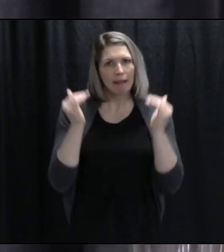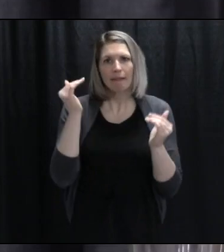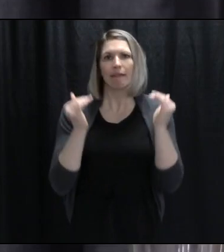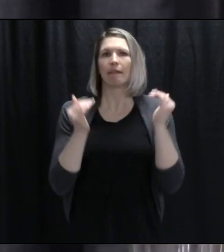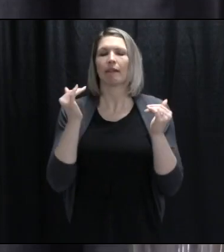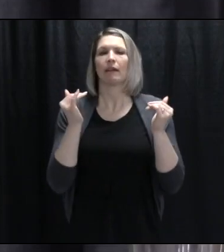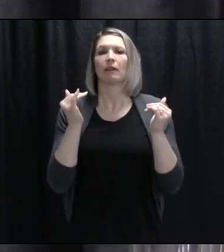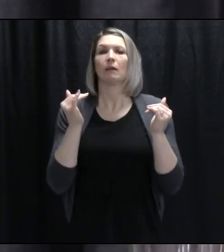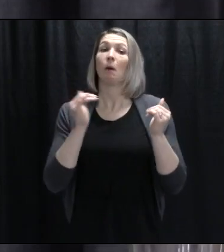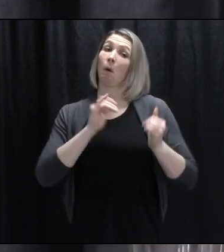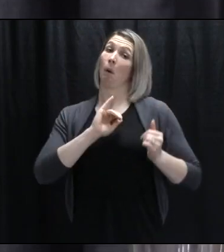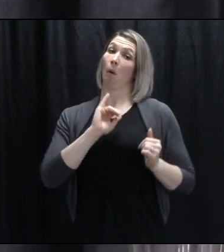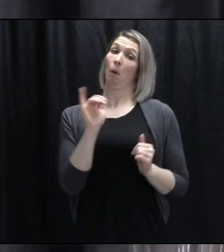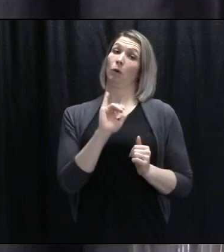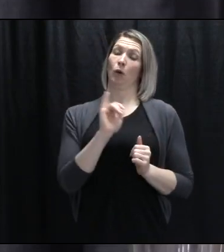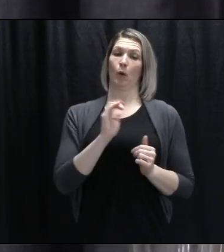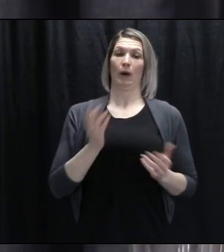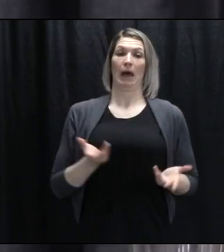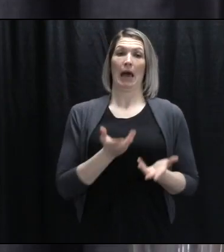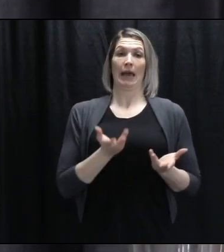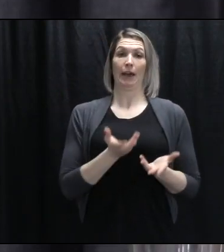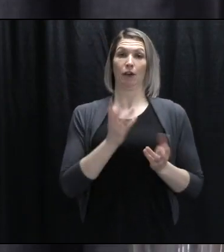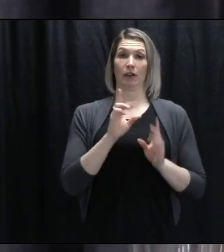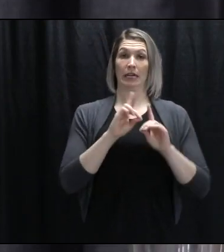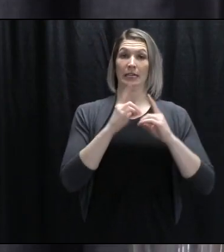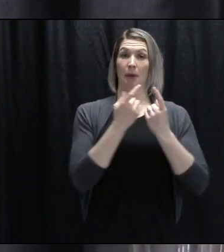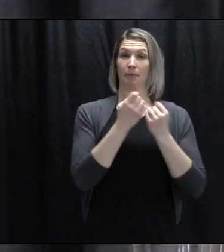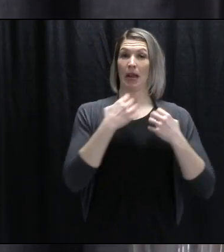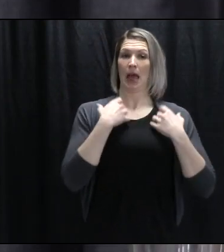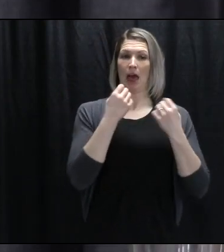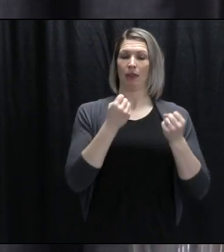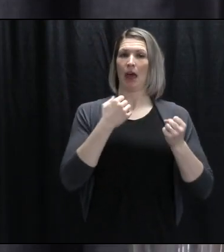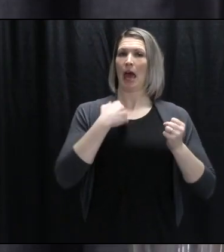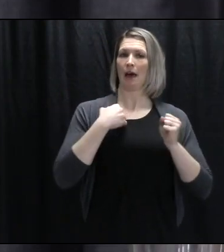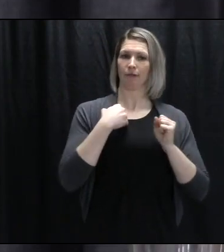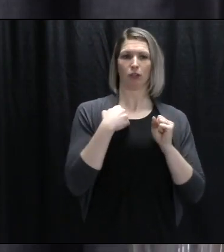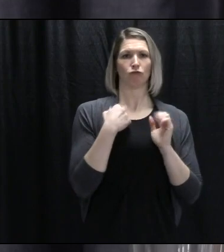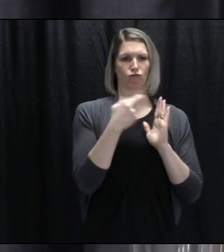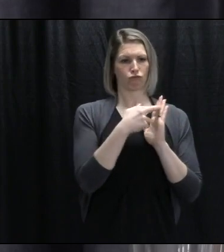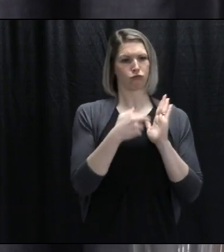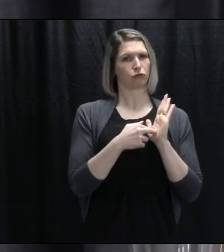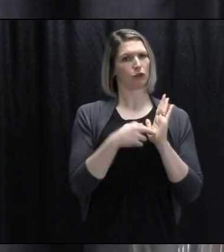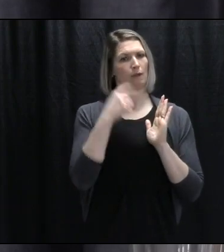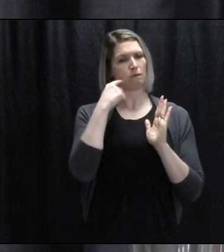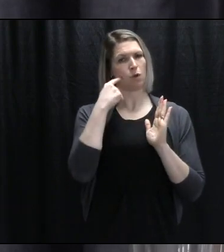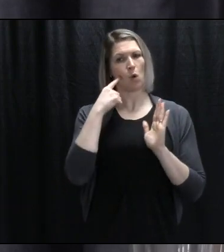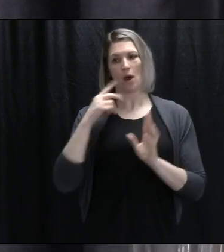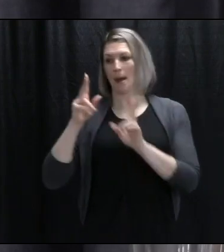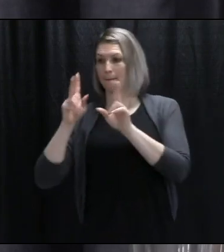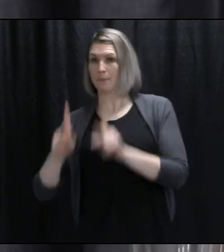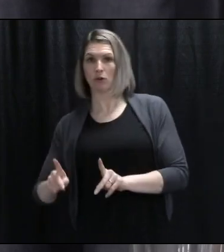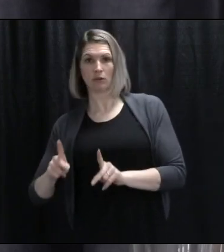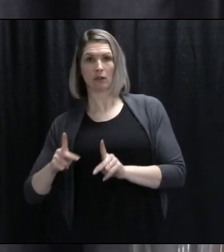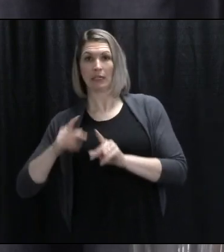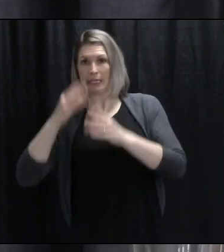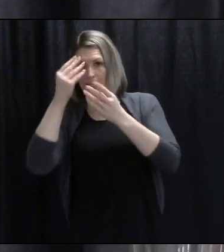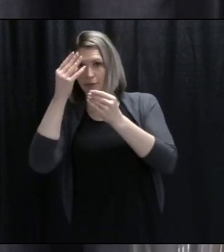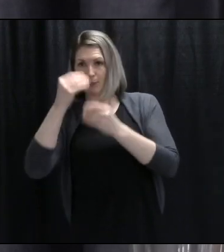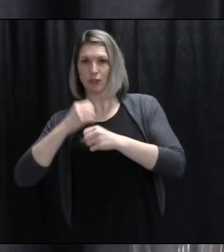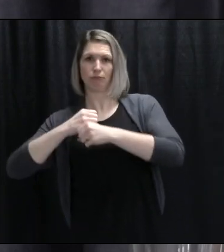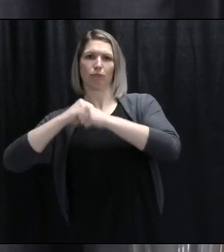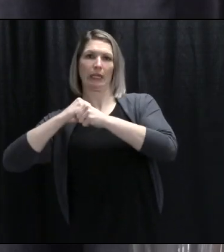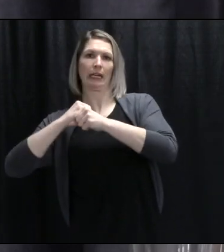a professional obligation, to maintain the confidence of patients where at all possible. It's only in a situation where there is